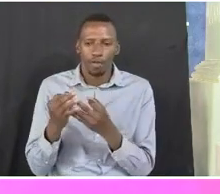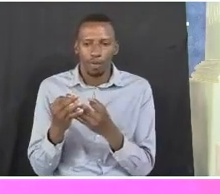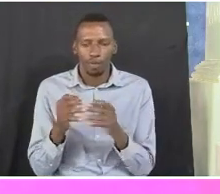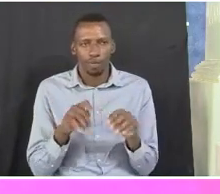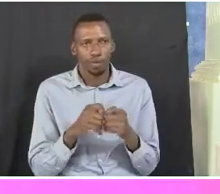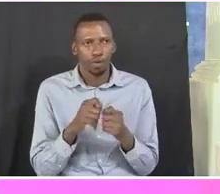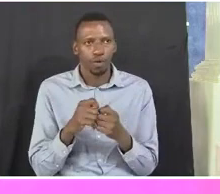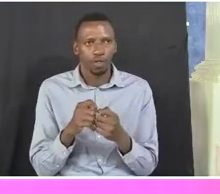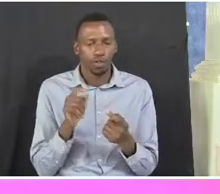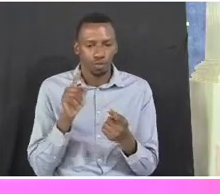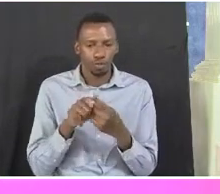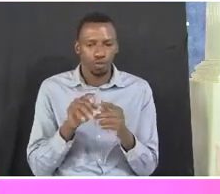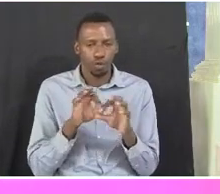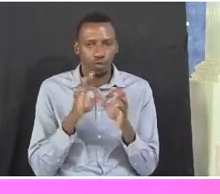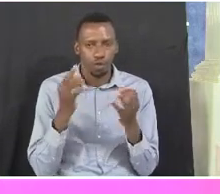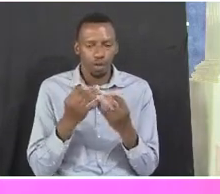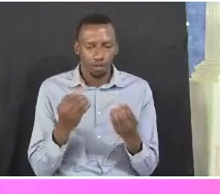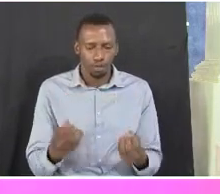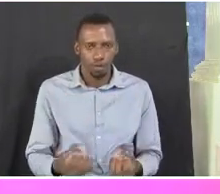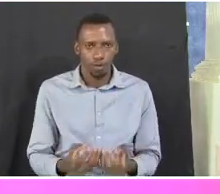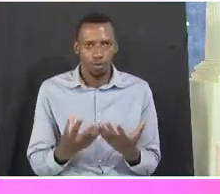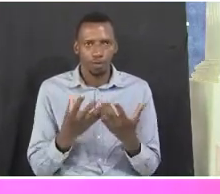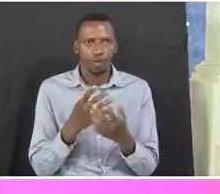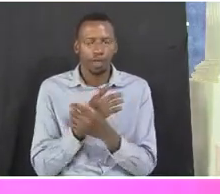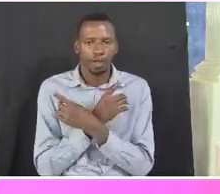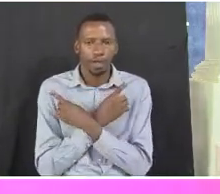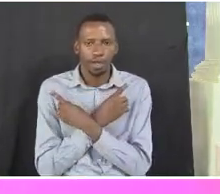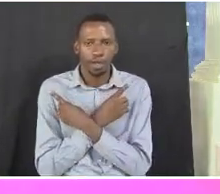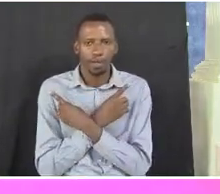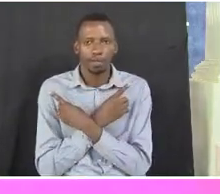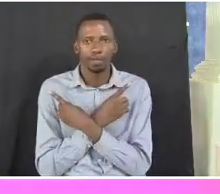family revival. Dear saints,